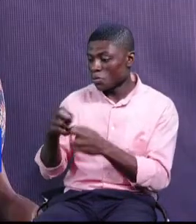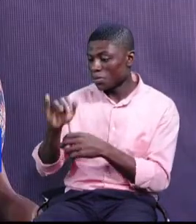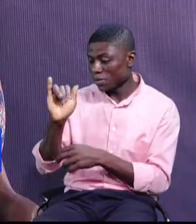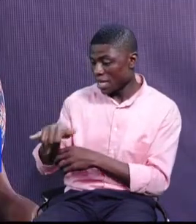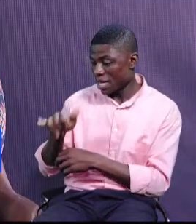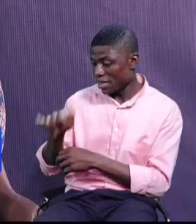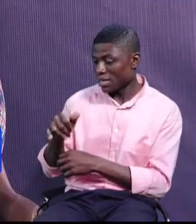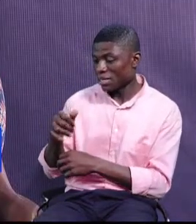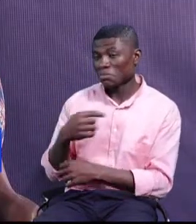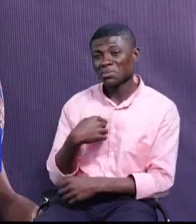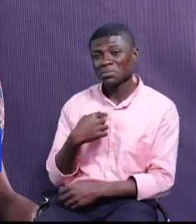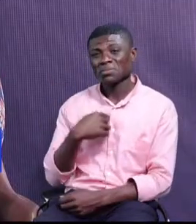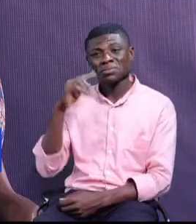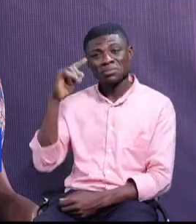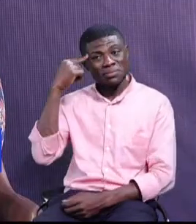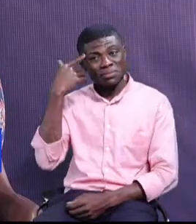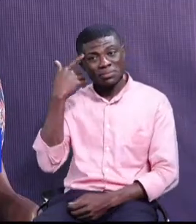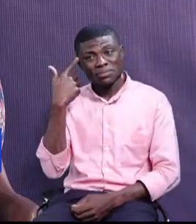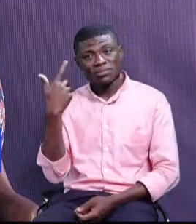I think